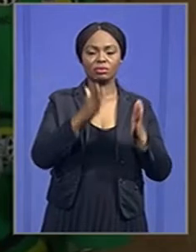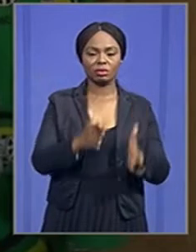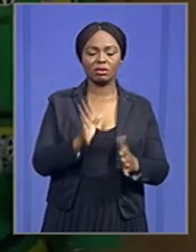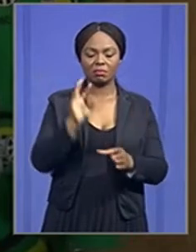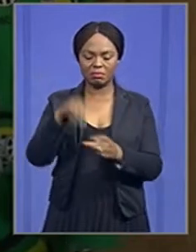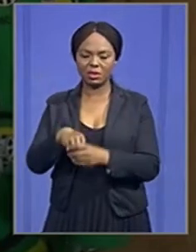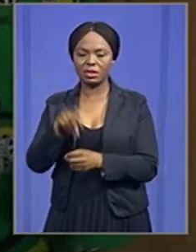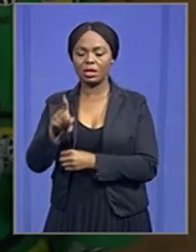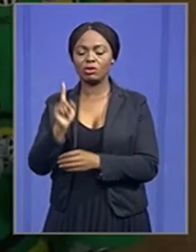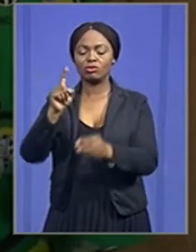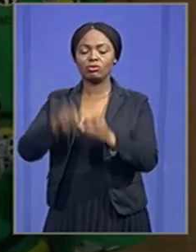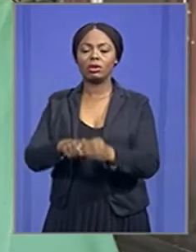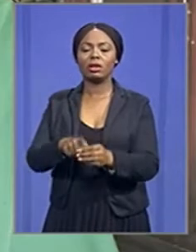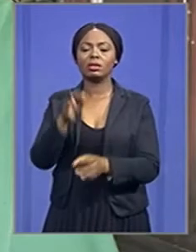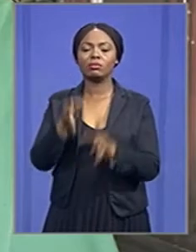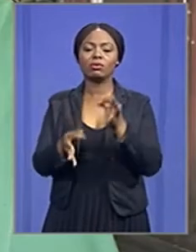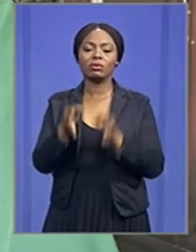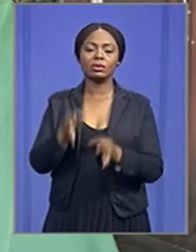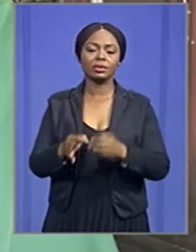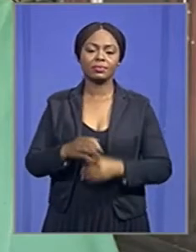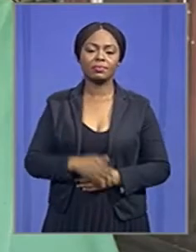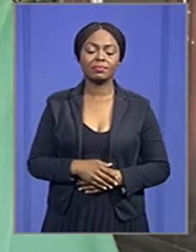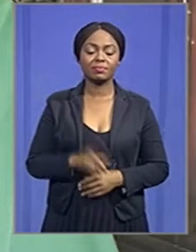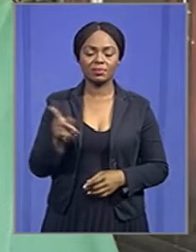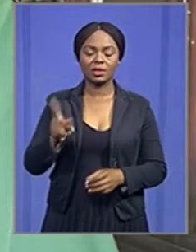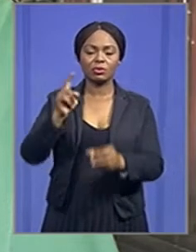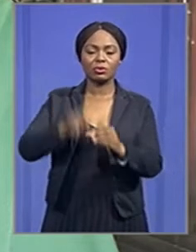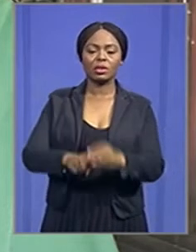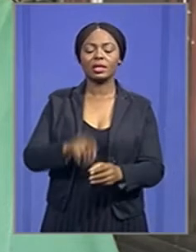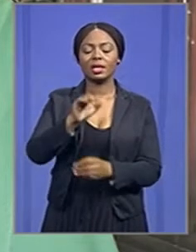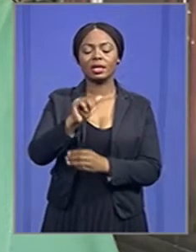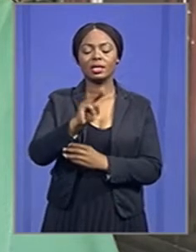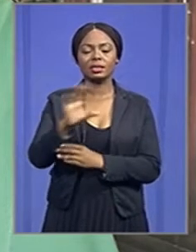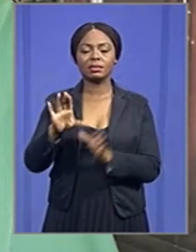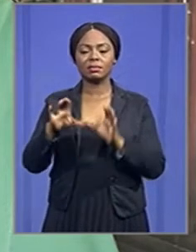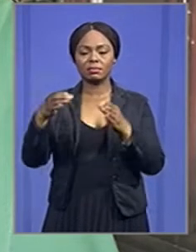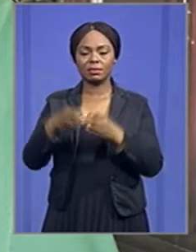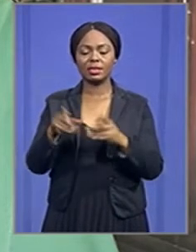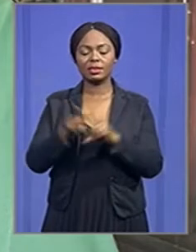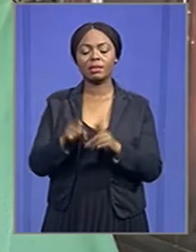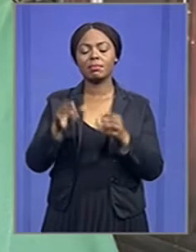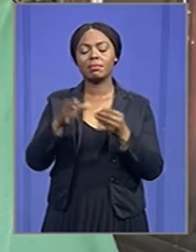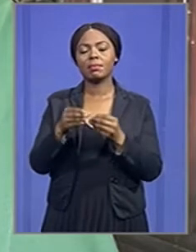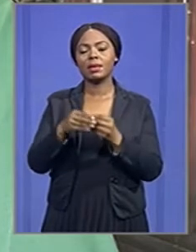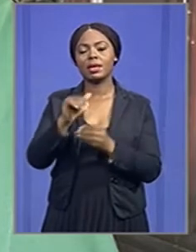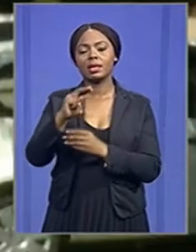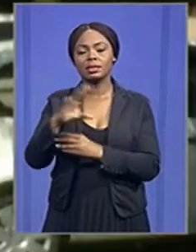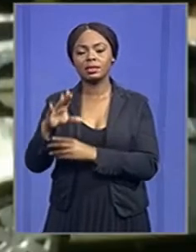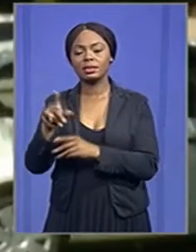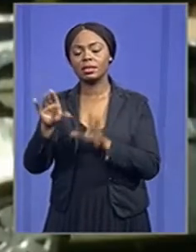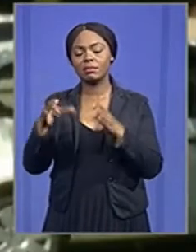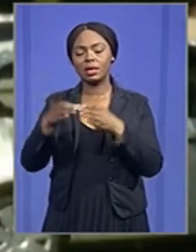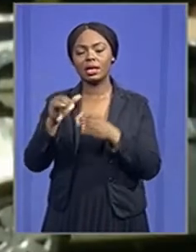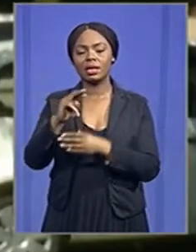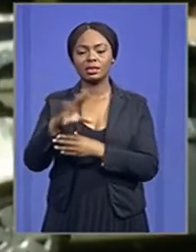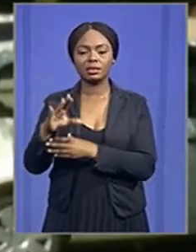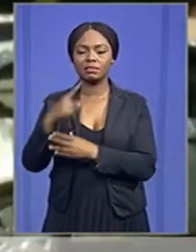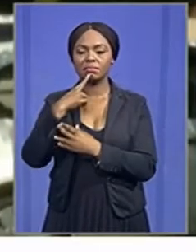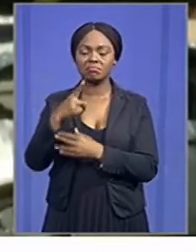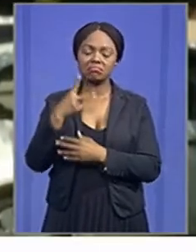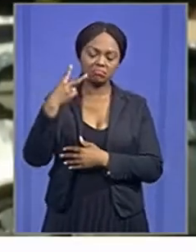boetapele mokgatlong wa ANC. Ke mokgatlo le wona o swabilego nko go feta molomo. She was part of